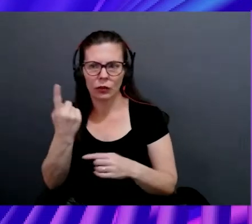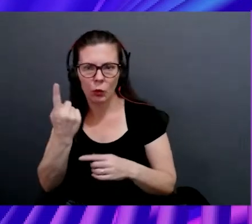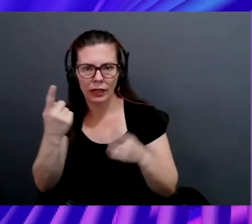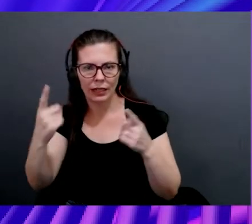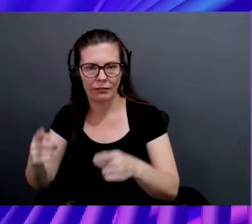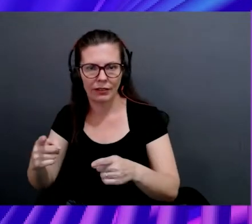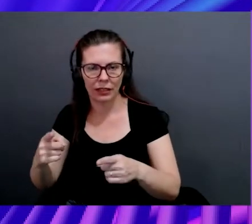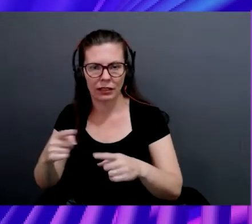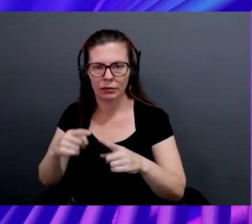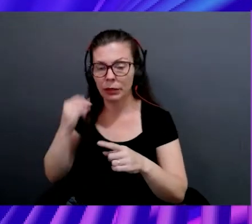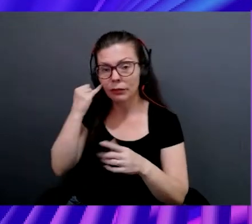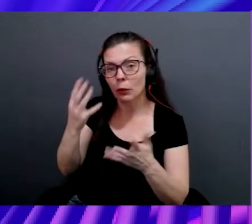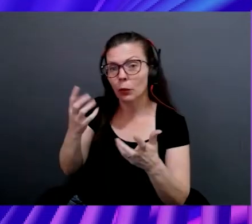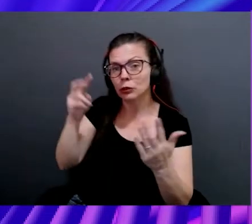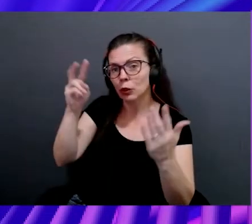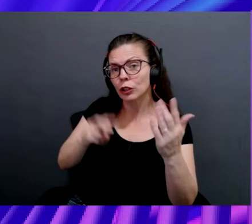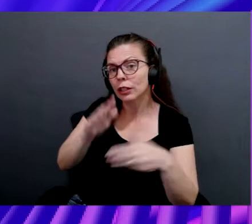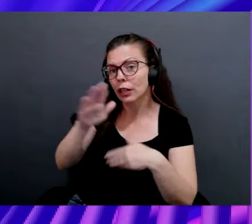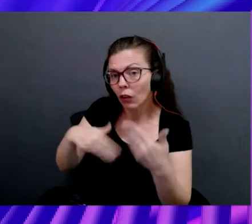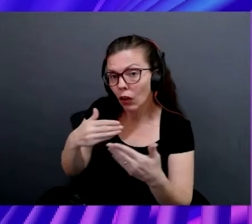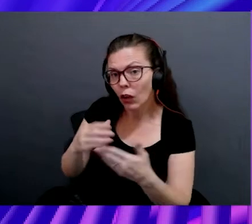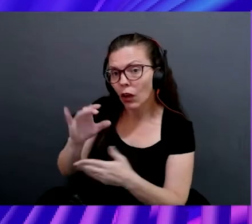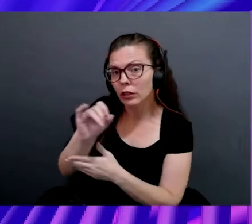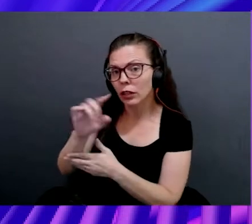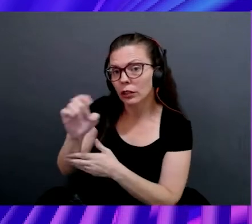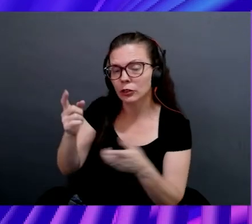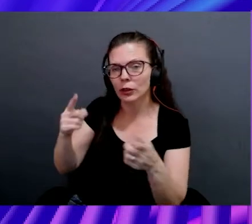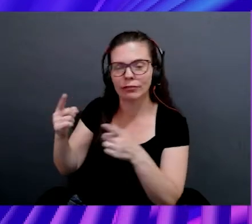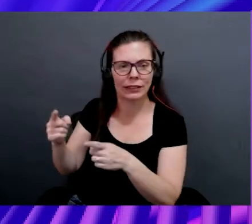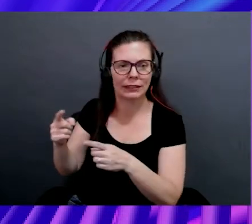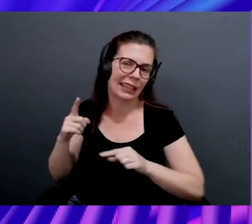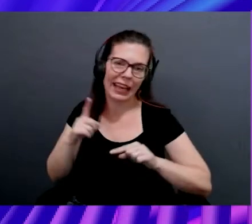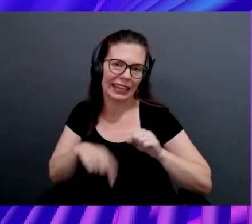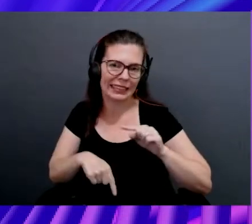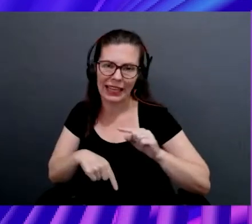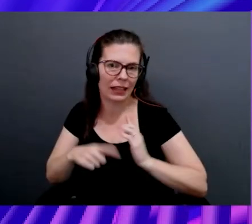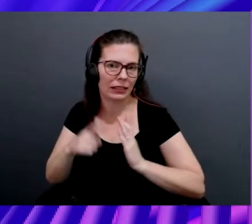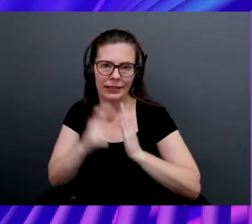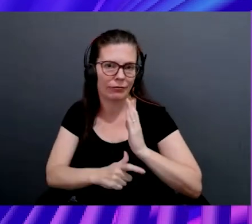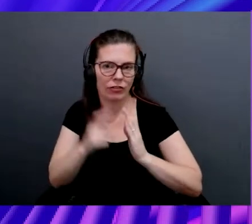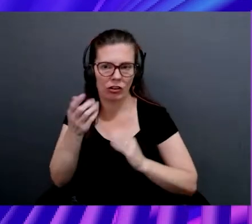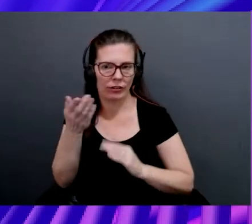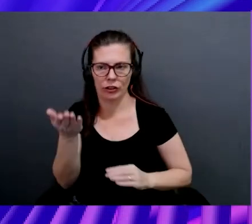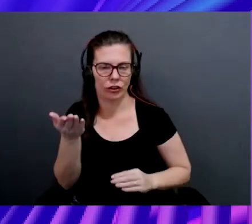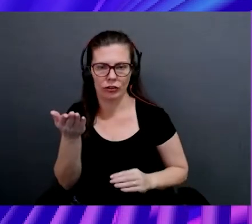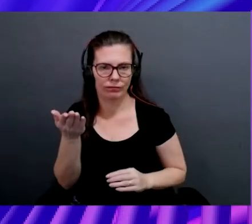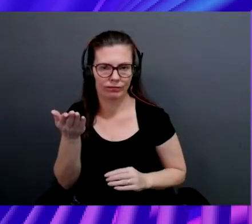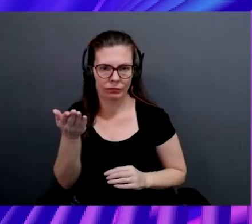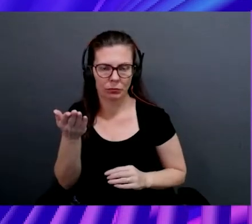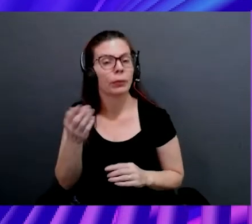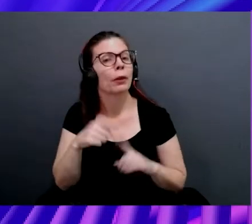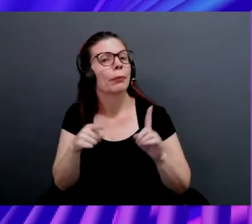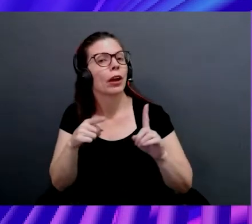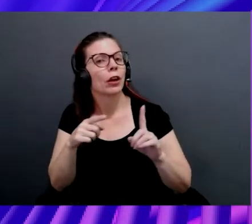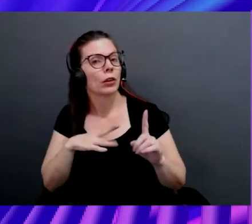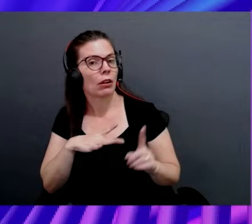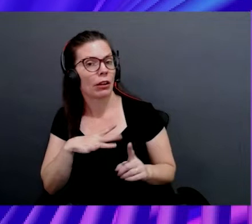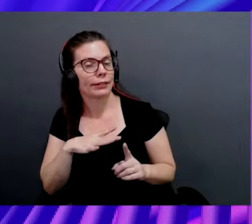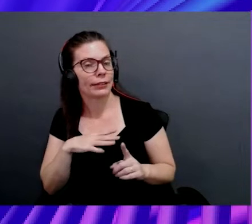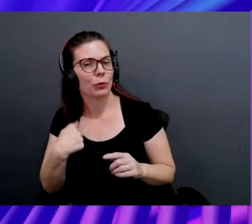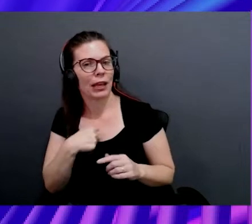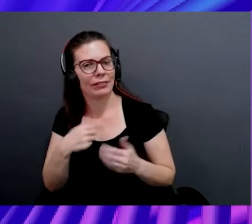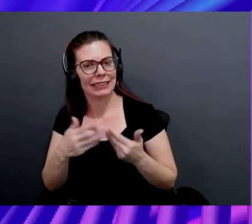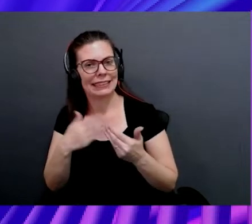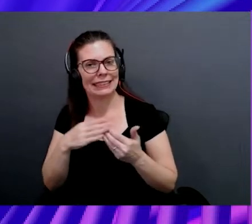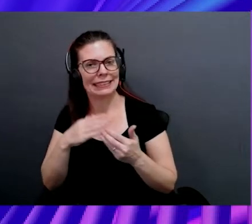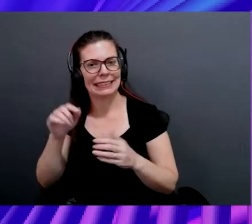at all the console login events, that's not something I can do default from here. But what's awesome is we have a cool little easy button at the top